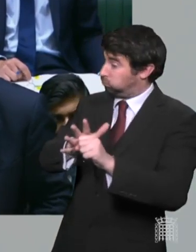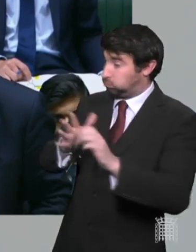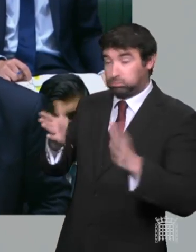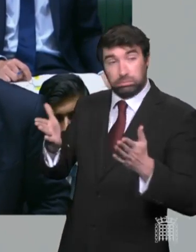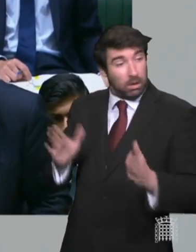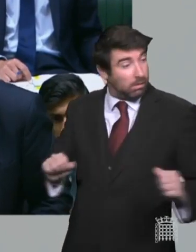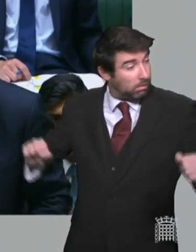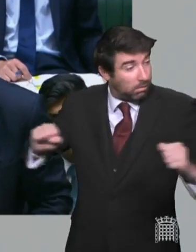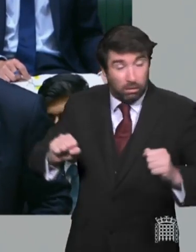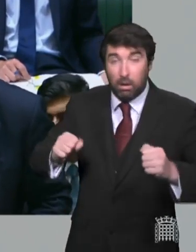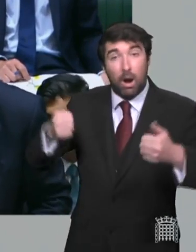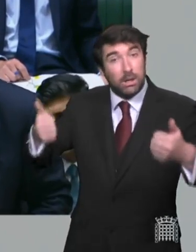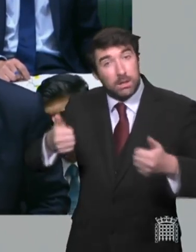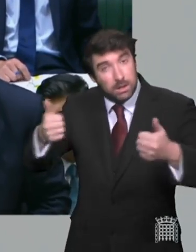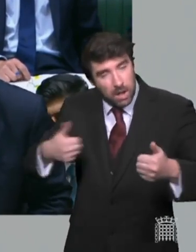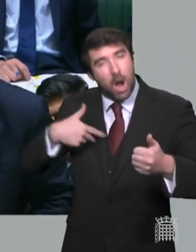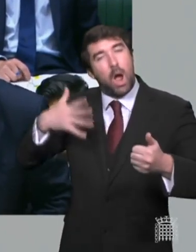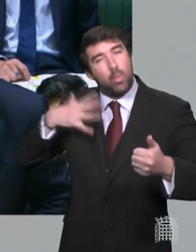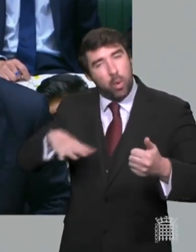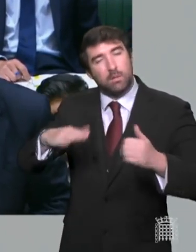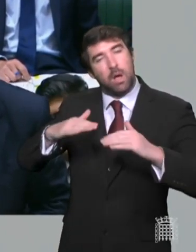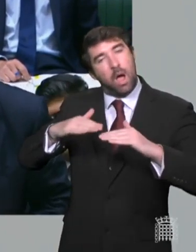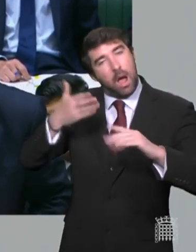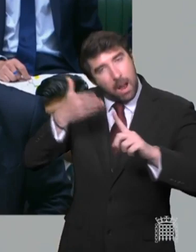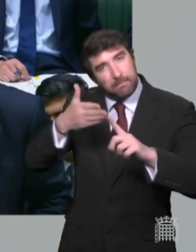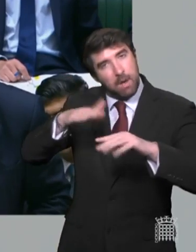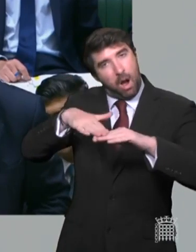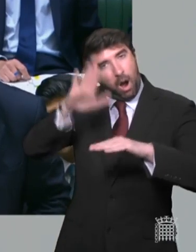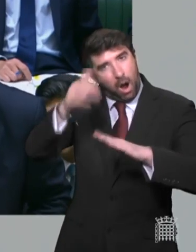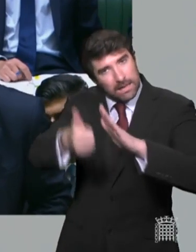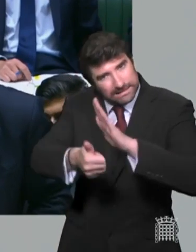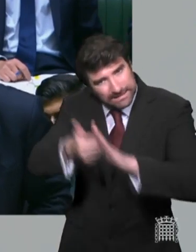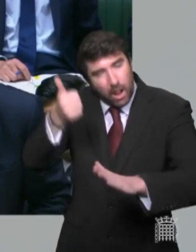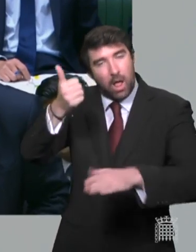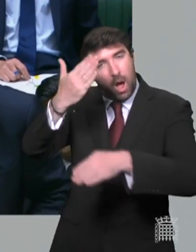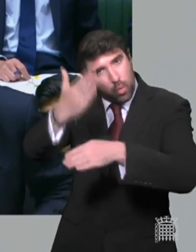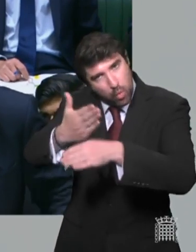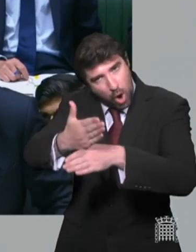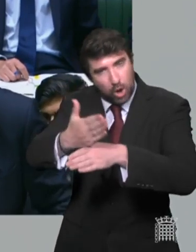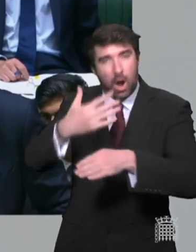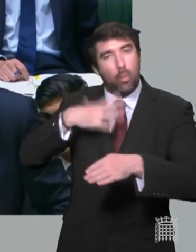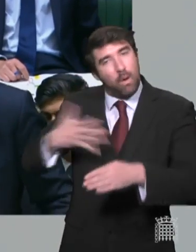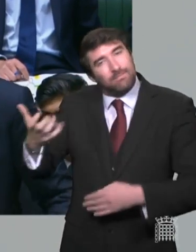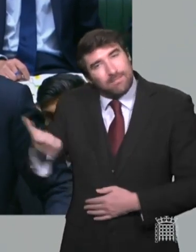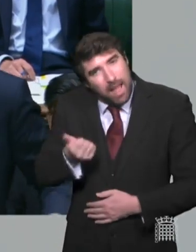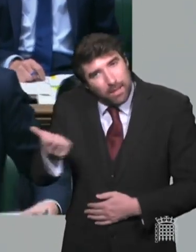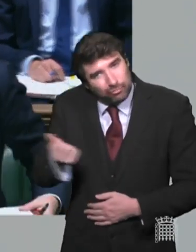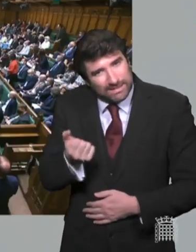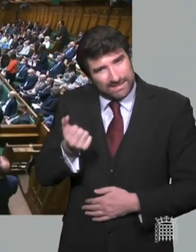be a Conservative Prime Minister who is seeing wages rise now for the lowest paid by the fastest rate for many